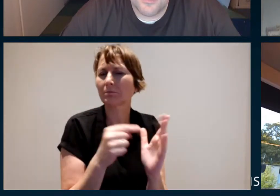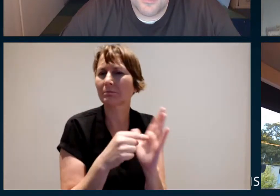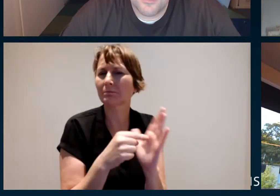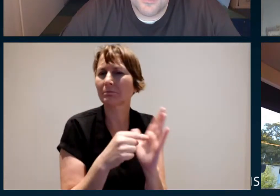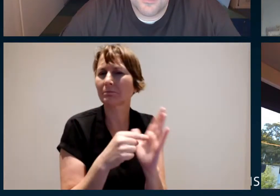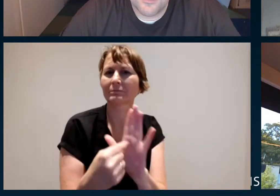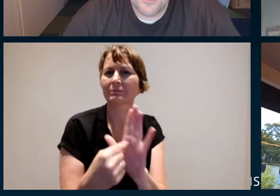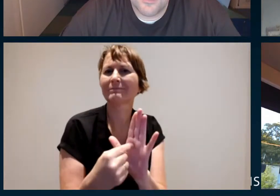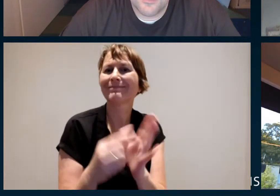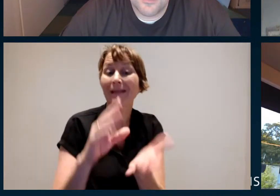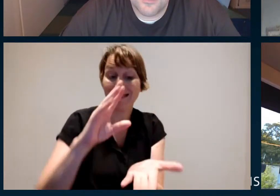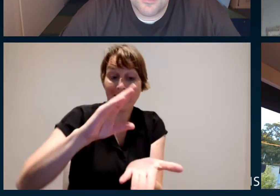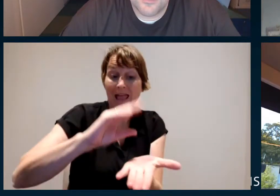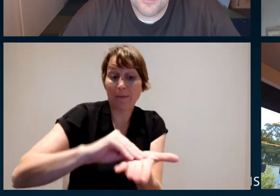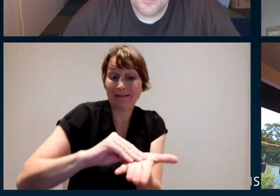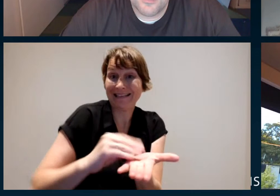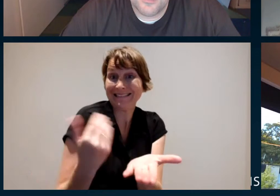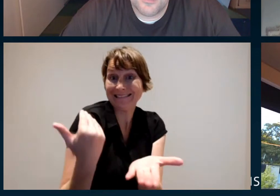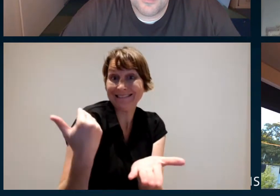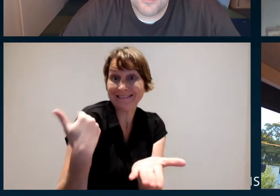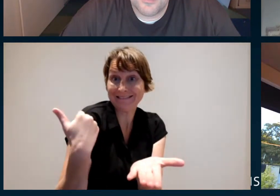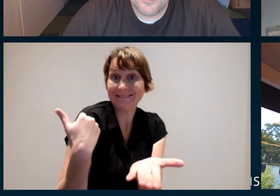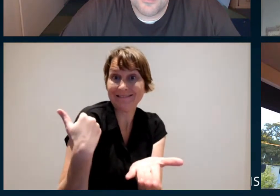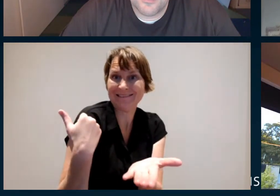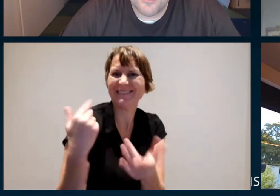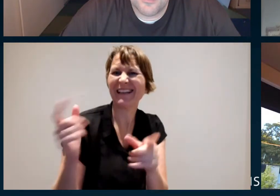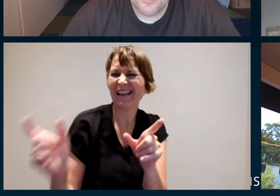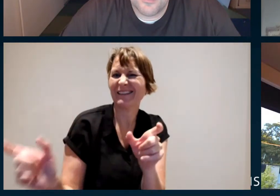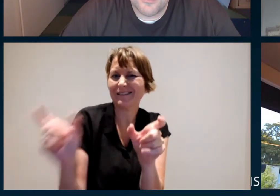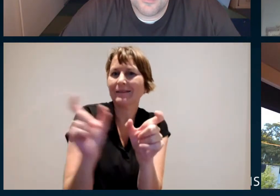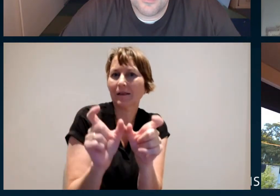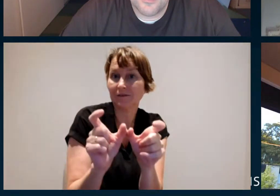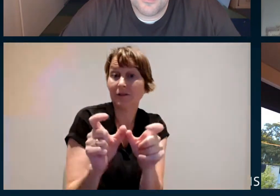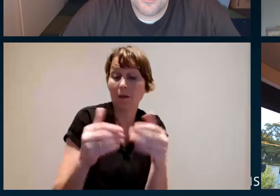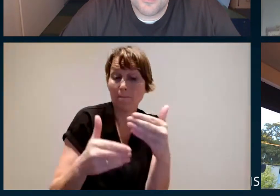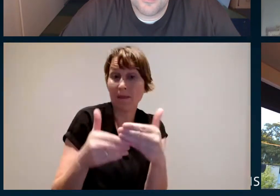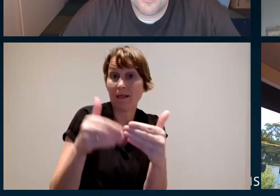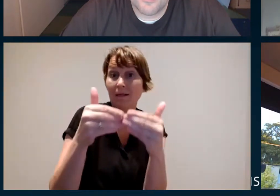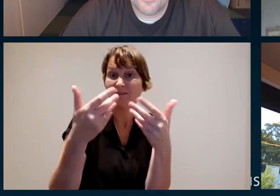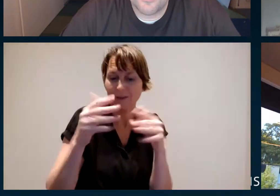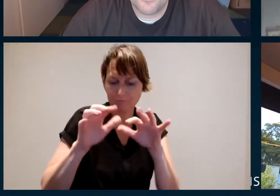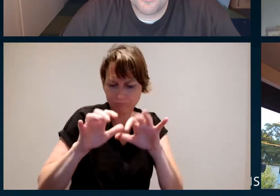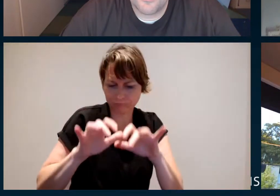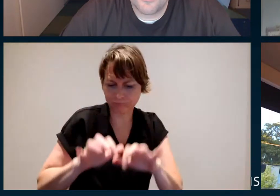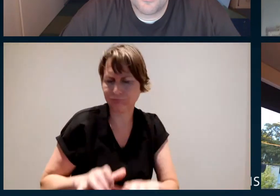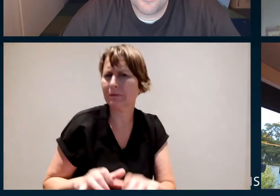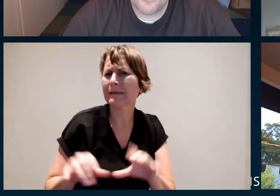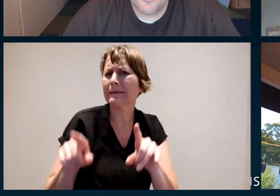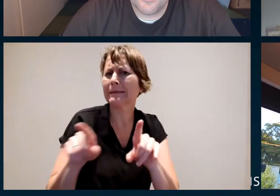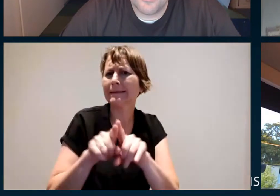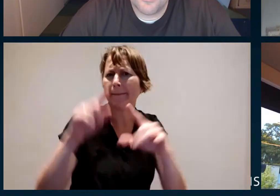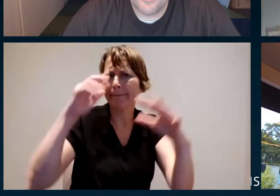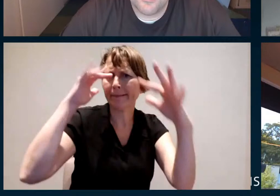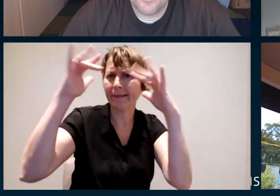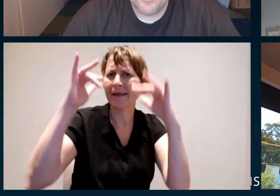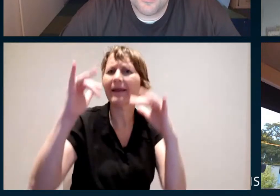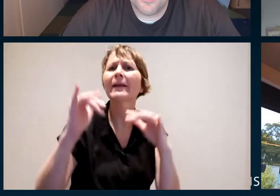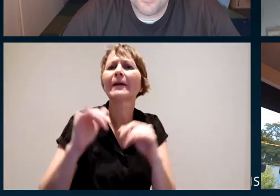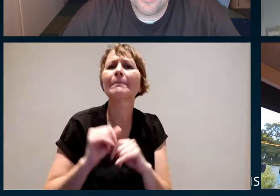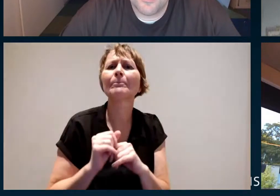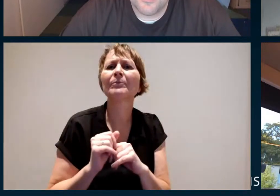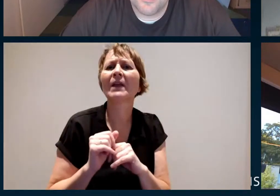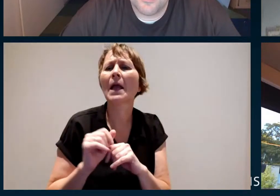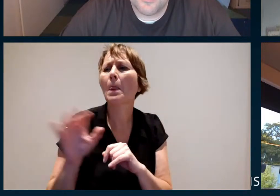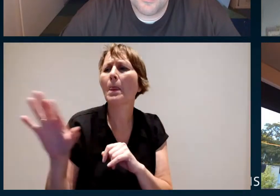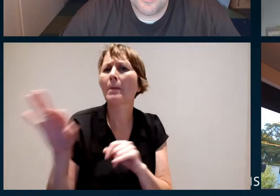application which I just built, the extension which I built as well, which does similar approach, not covering all the patterns, but some of the patterns,